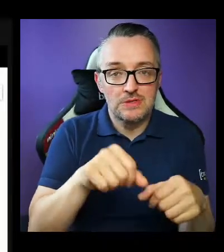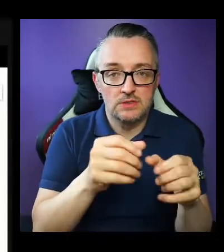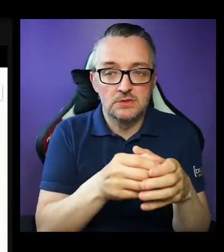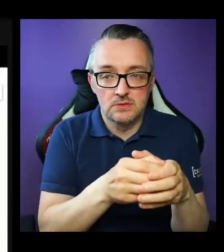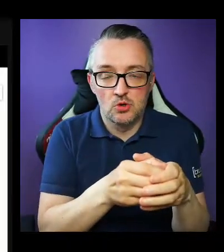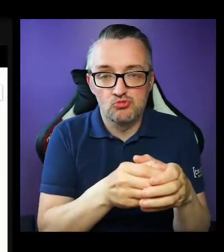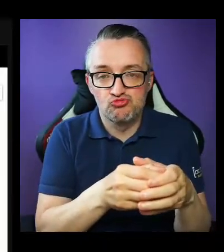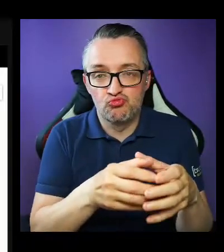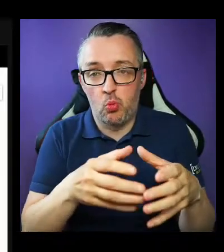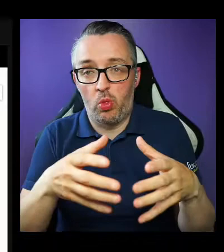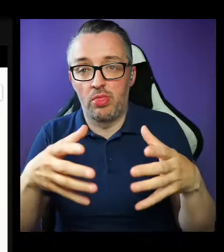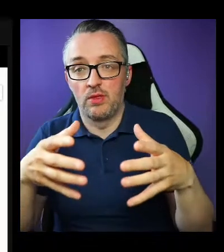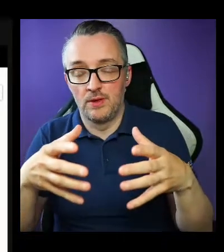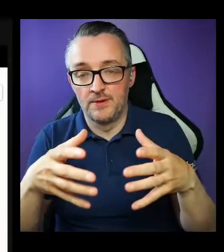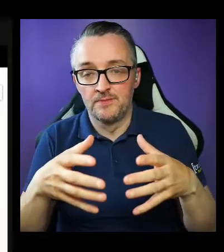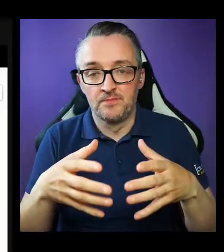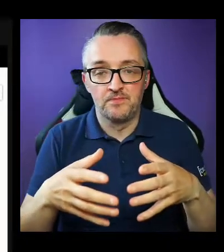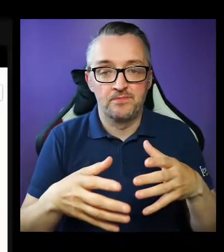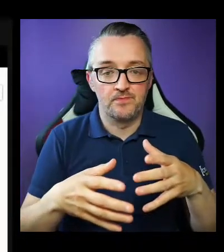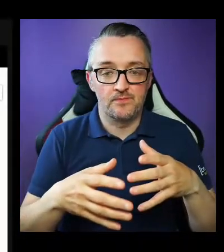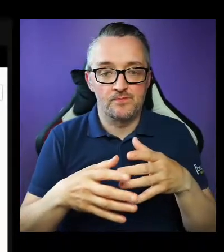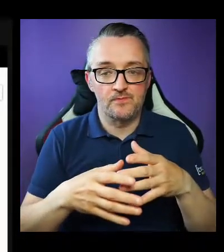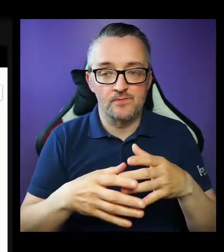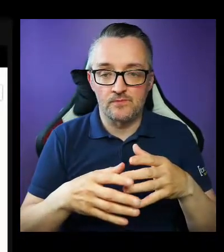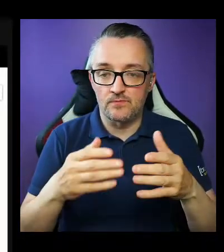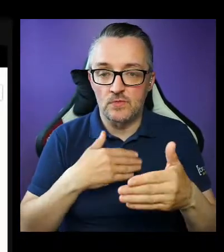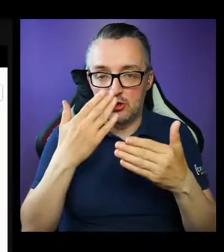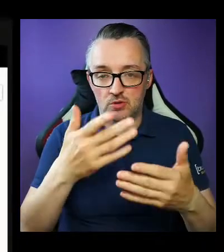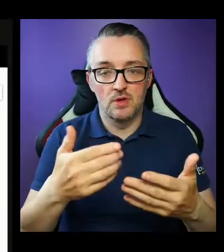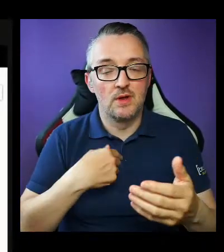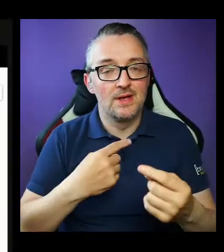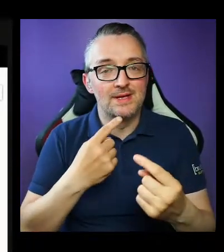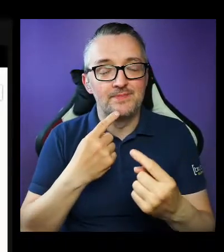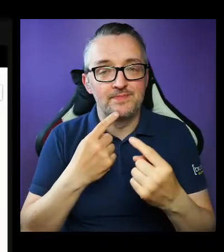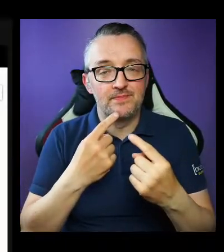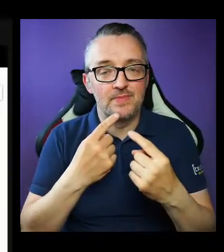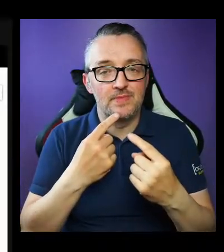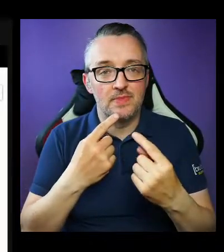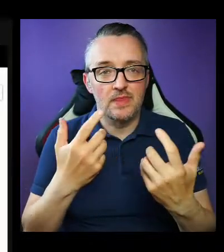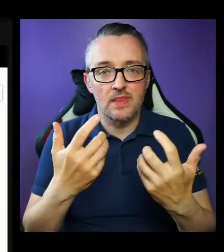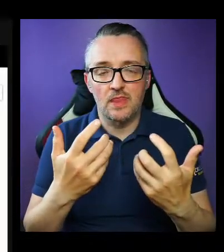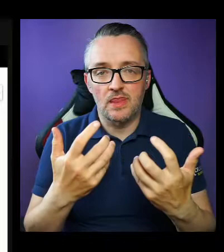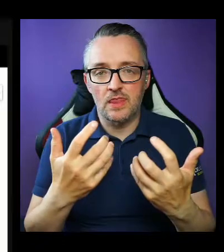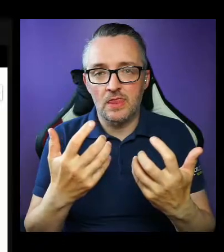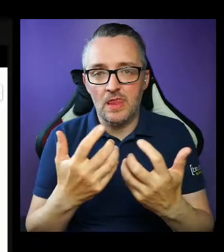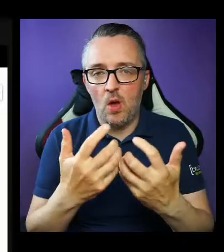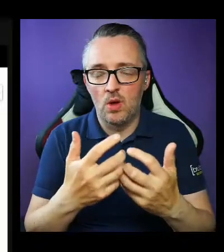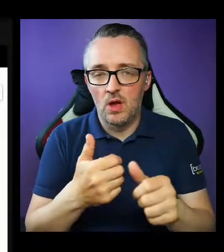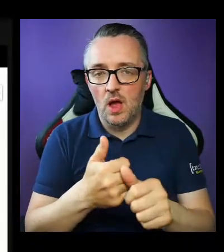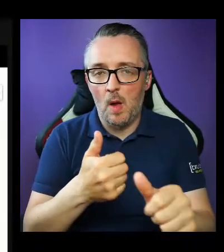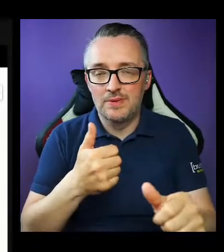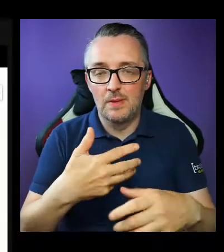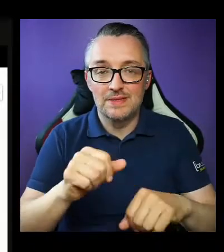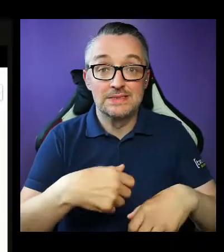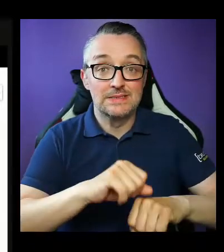and to just show you how our data really and how the company grew over